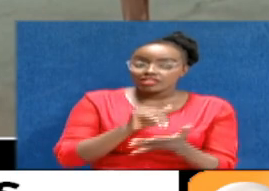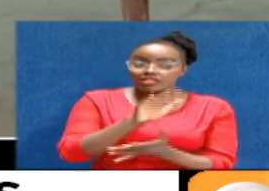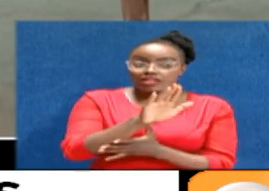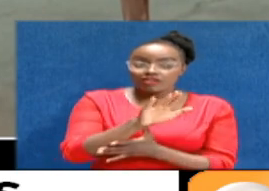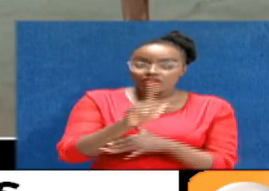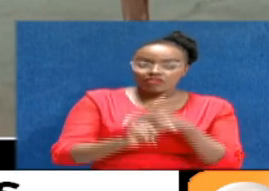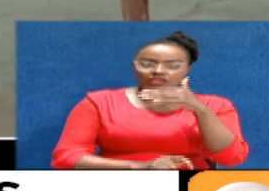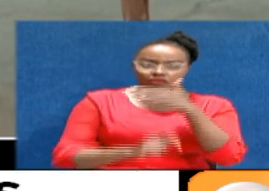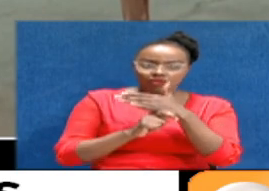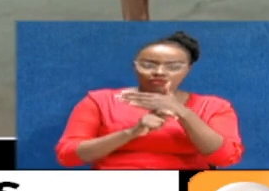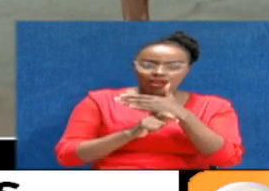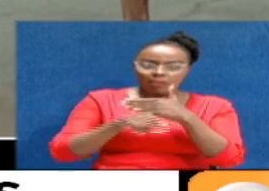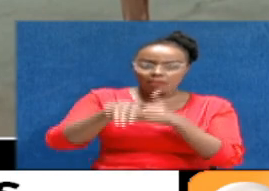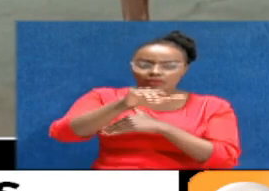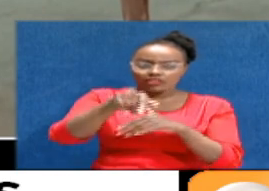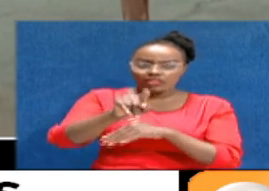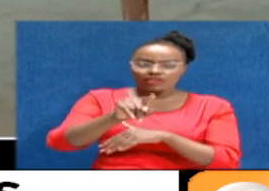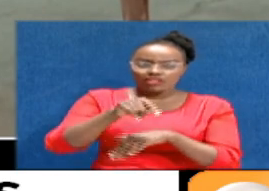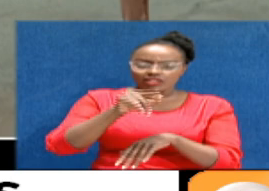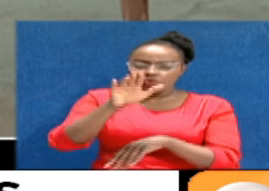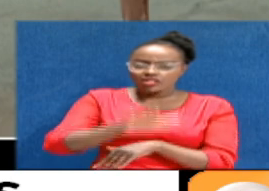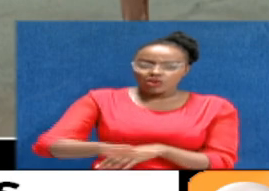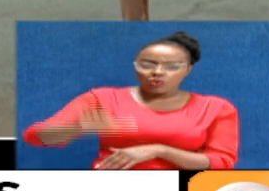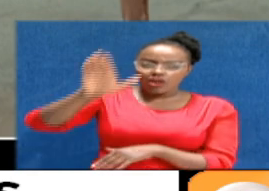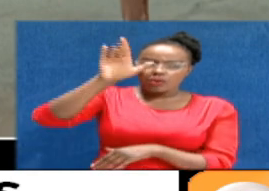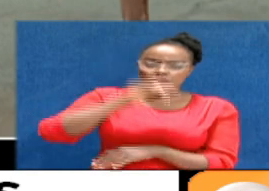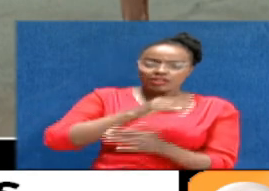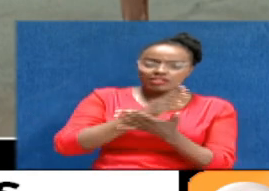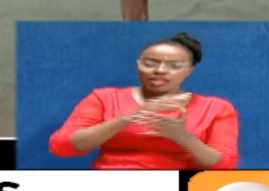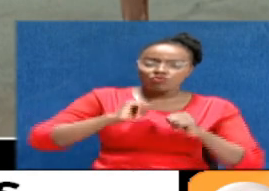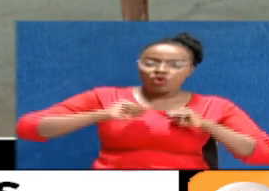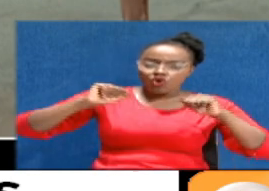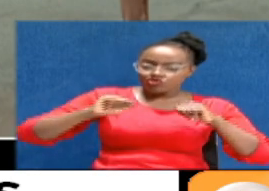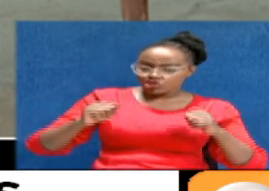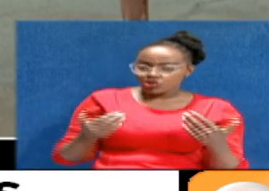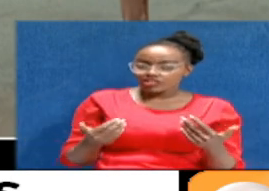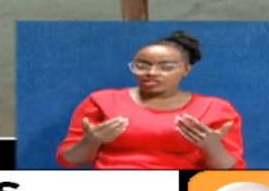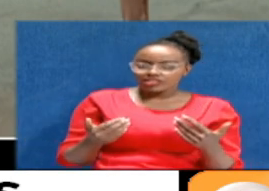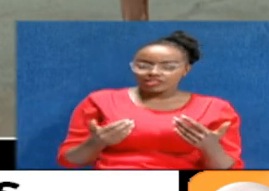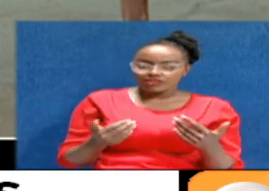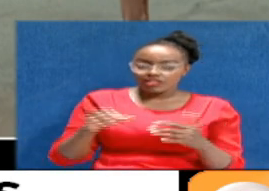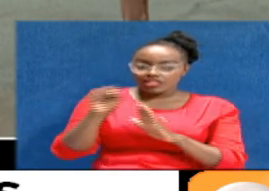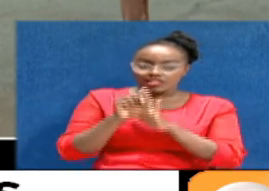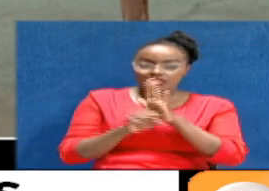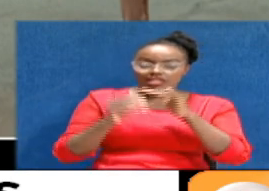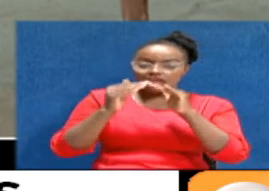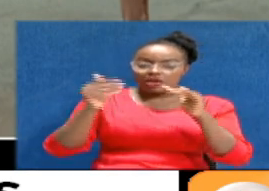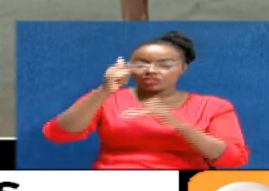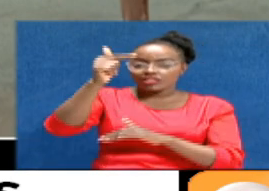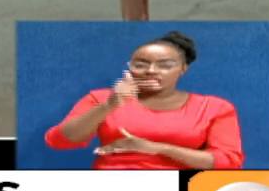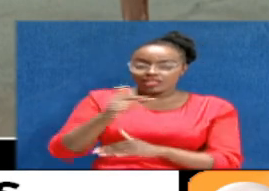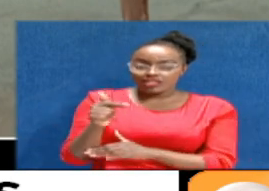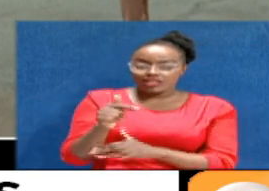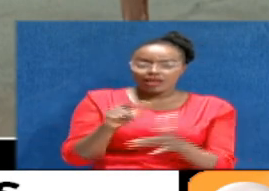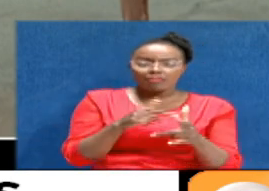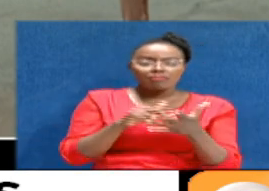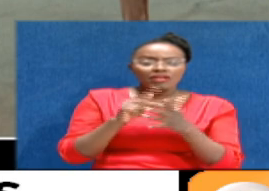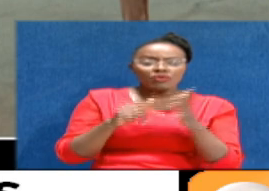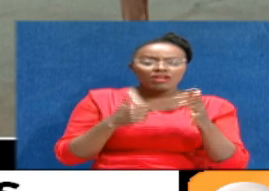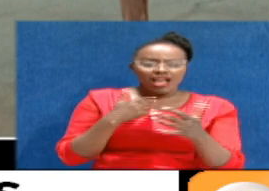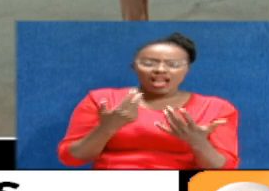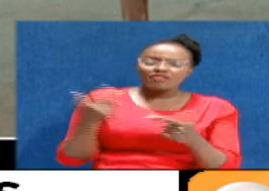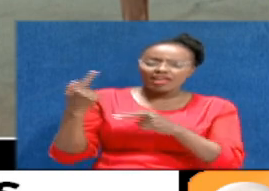Pombe Magufuli's place. He was at the time swearing in some officials at State House in Tanzania. So she's